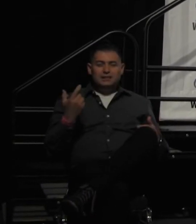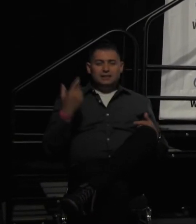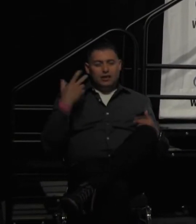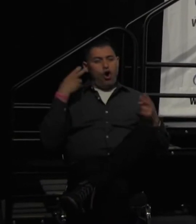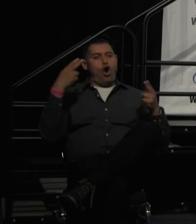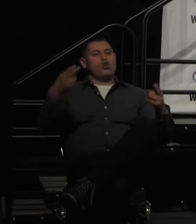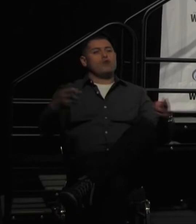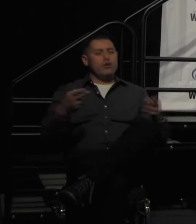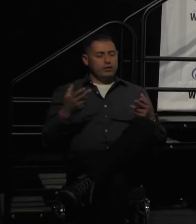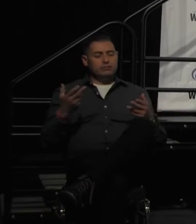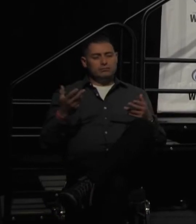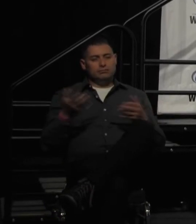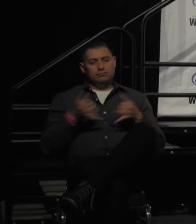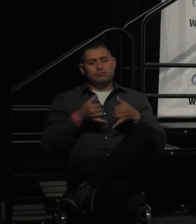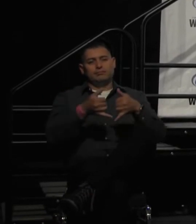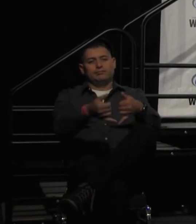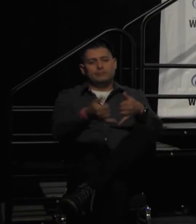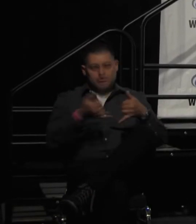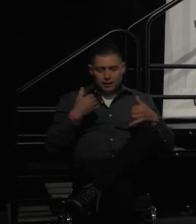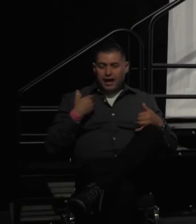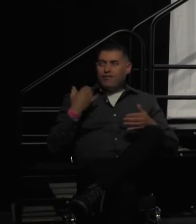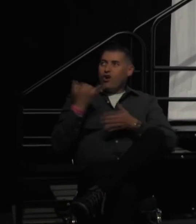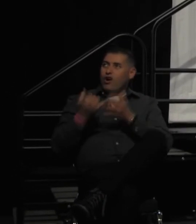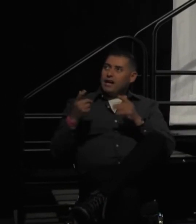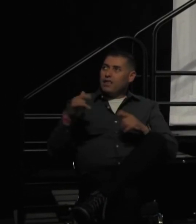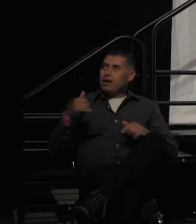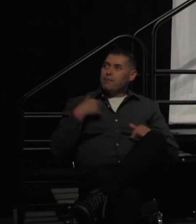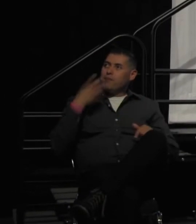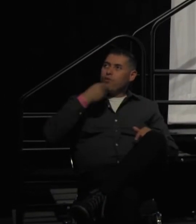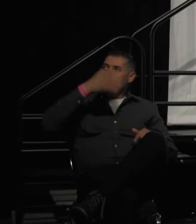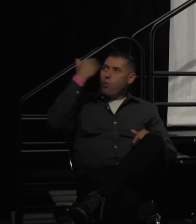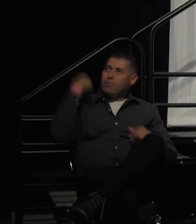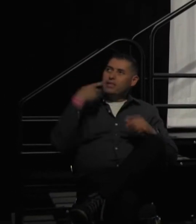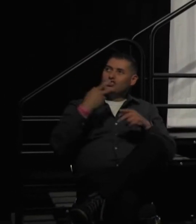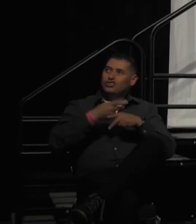Mexican. Cheech has got an art gallery. I'm going to have a homeless shelter